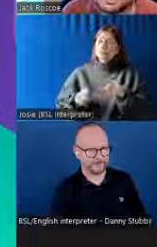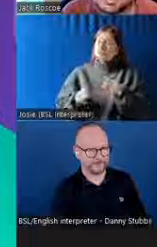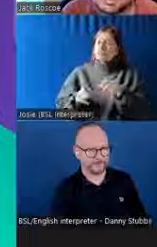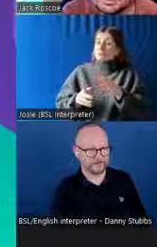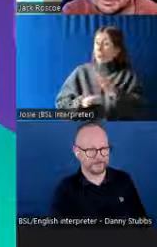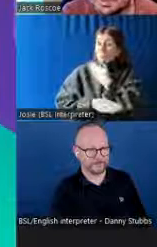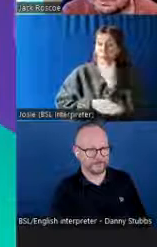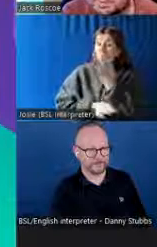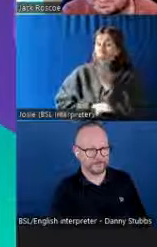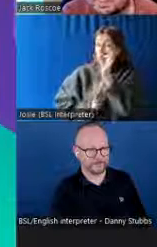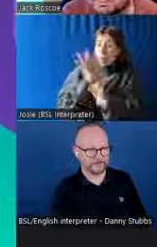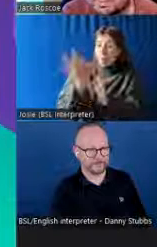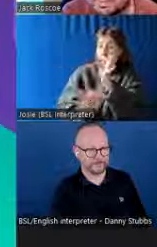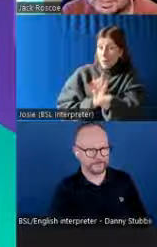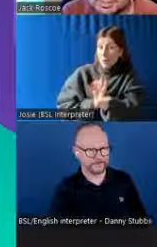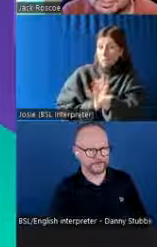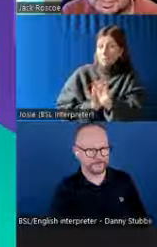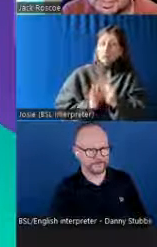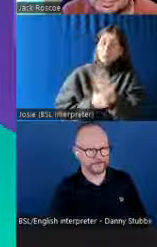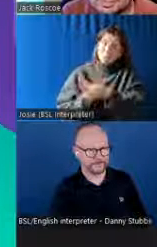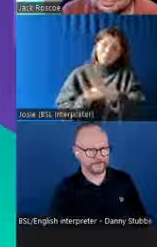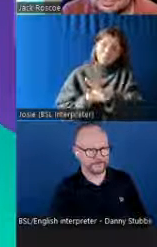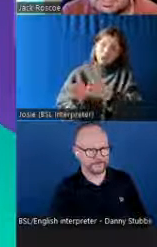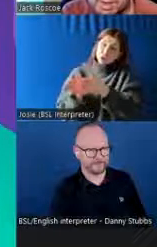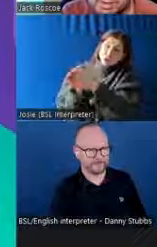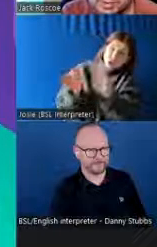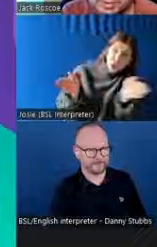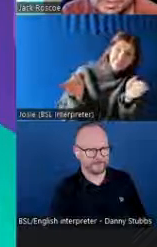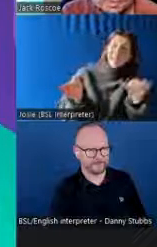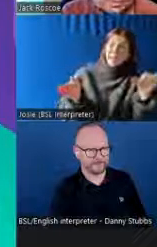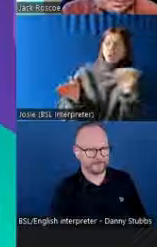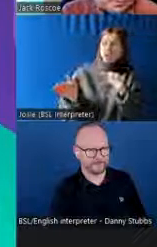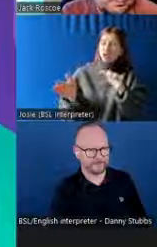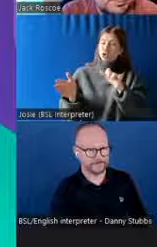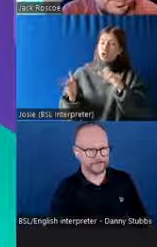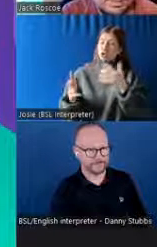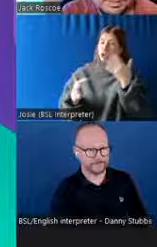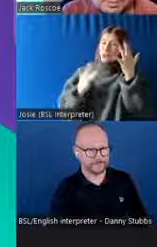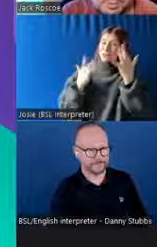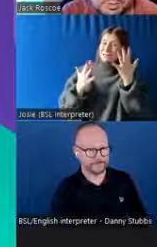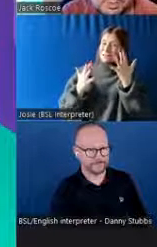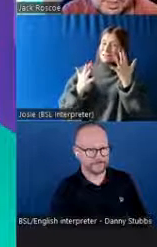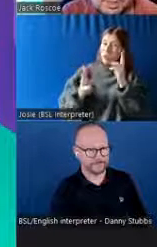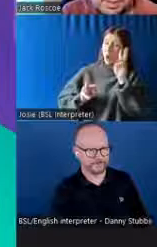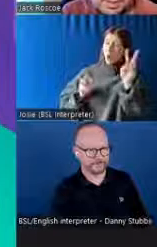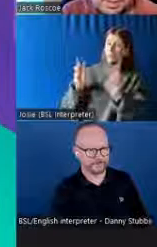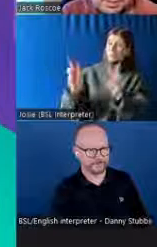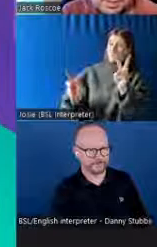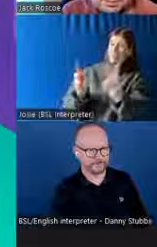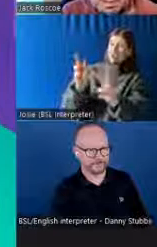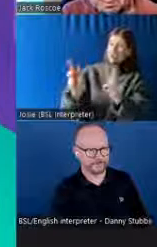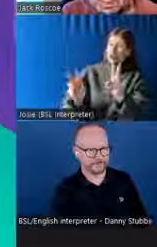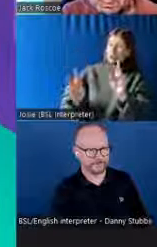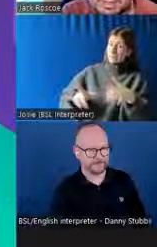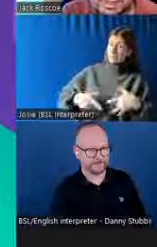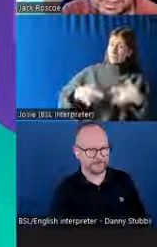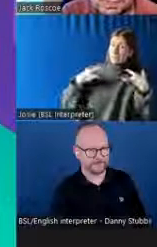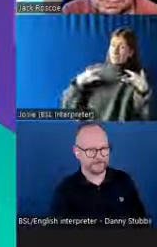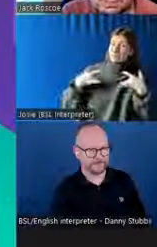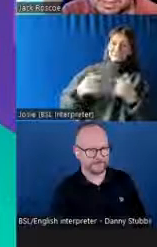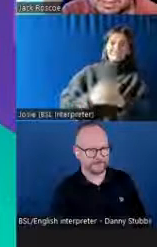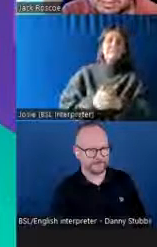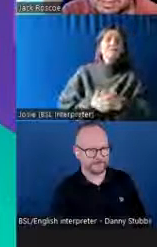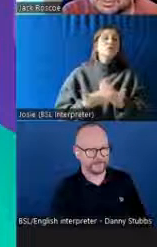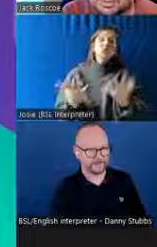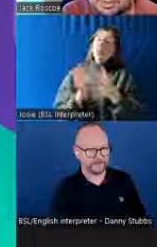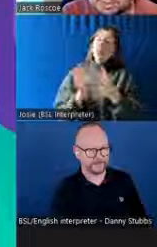observable. So I've come up with an example scale here. Maybe it goes like level 1. They very briefly engage